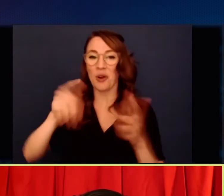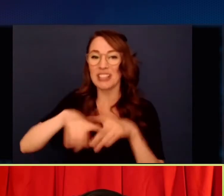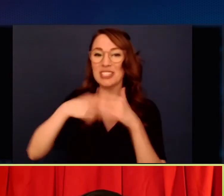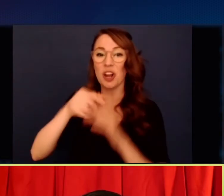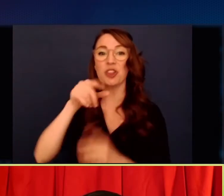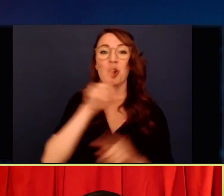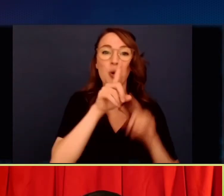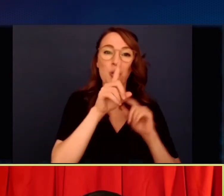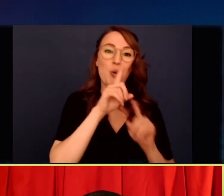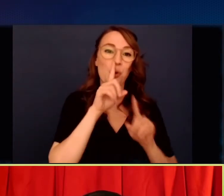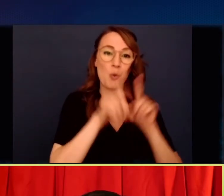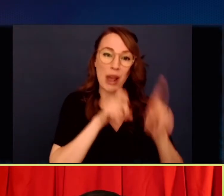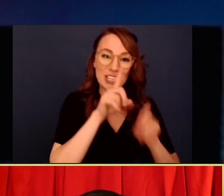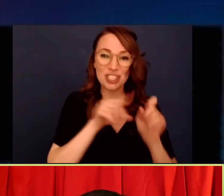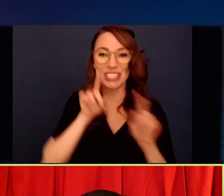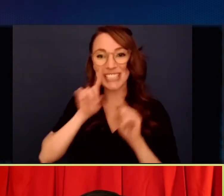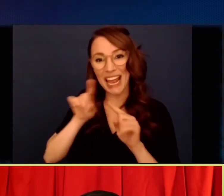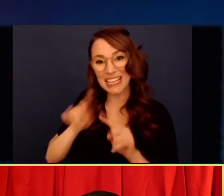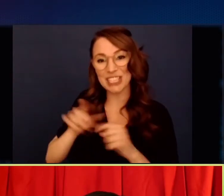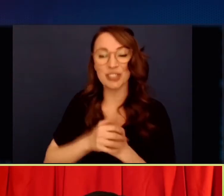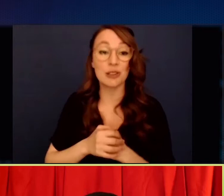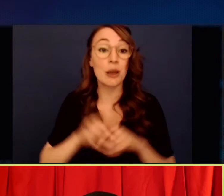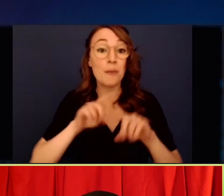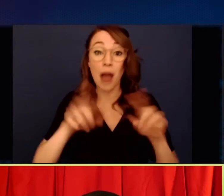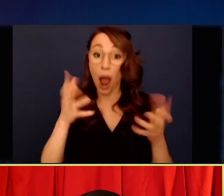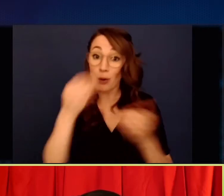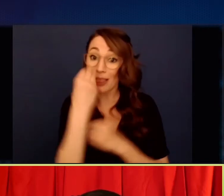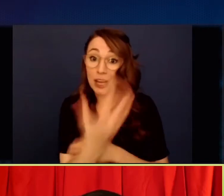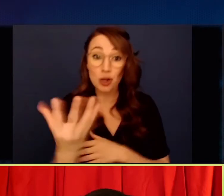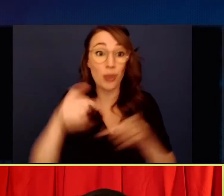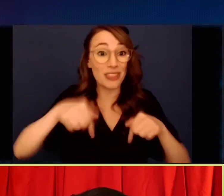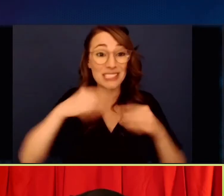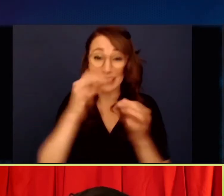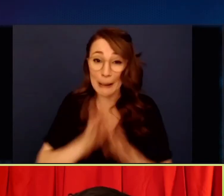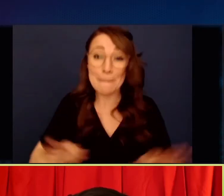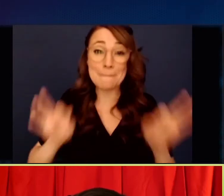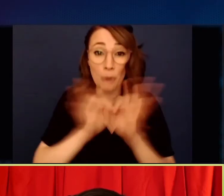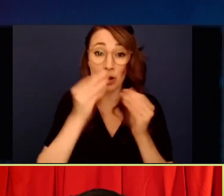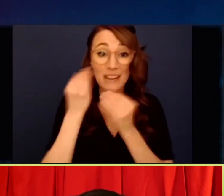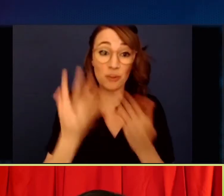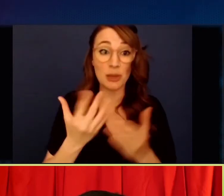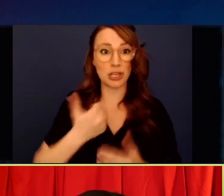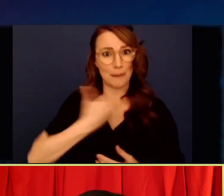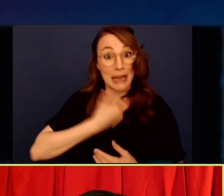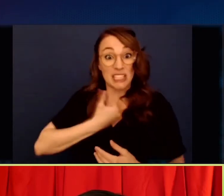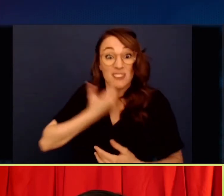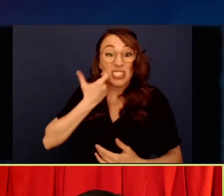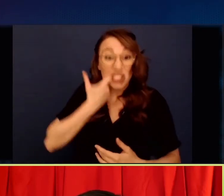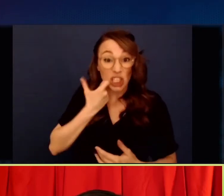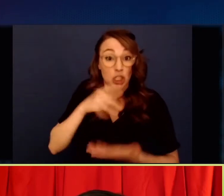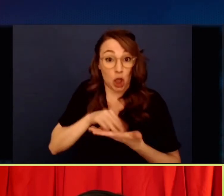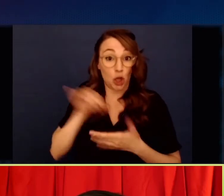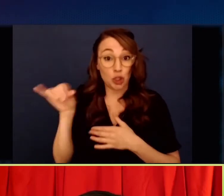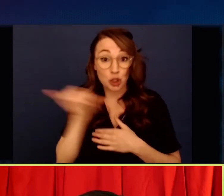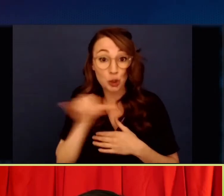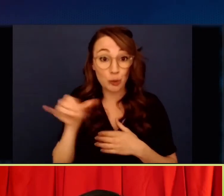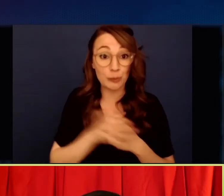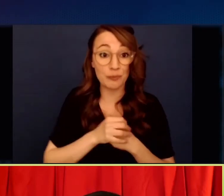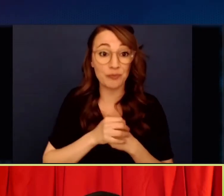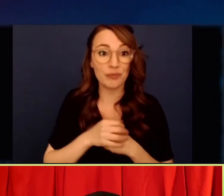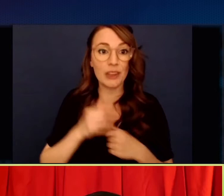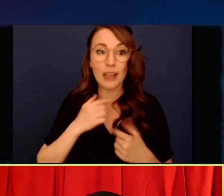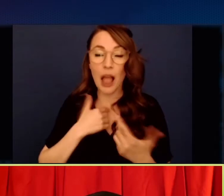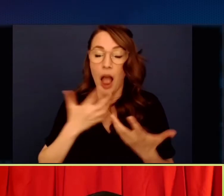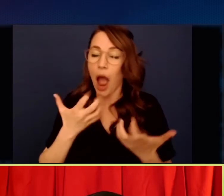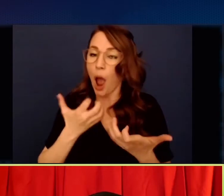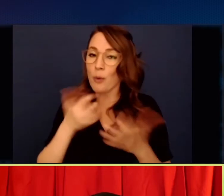viewers tonight. But I just want to say this is important information to know. It's something I just became familiar with, and it's something that I'm really interested in learning